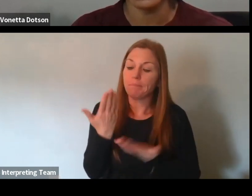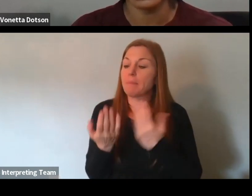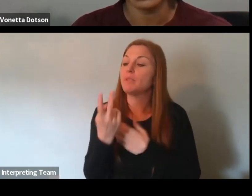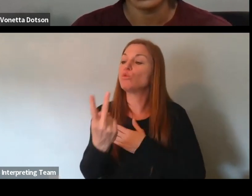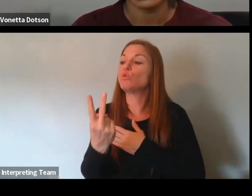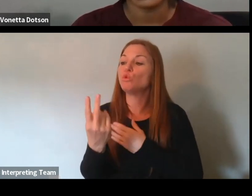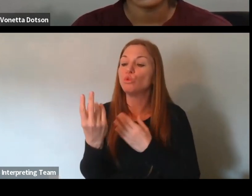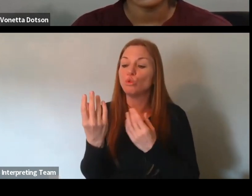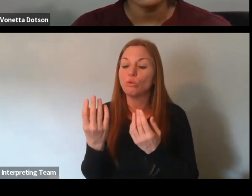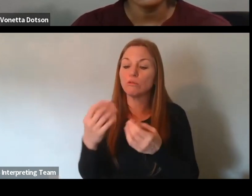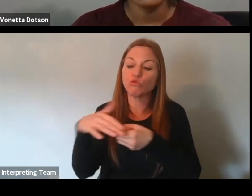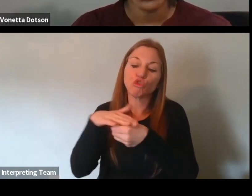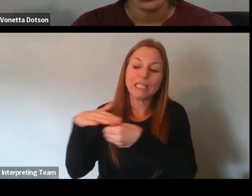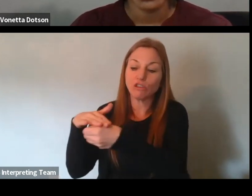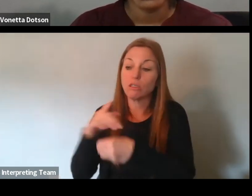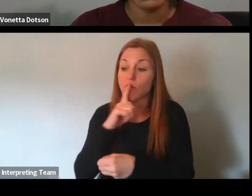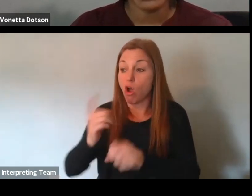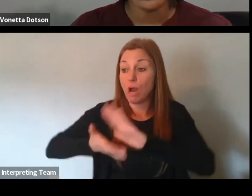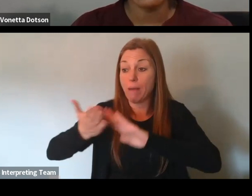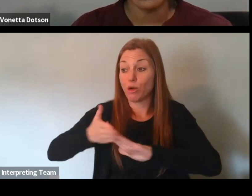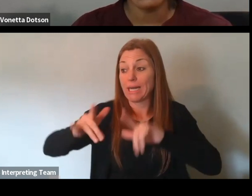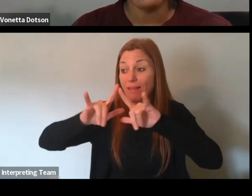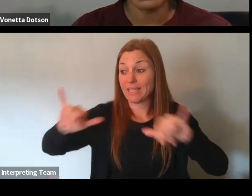connections can be disrupted in depression.